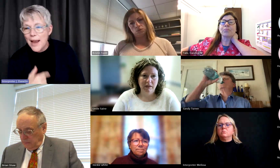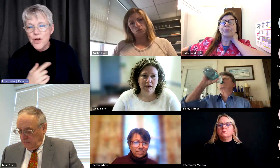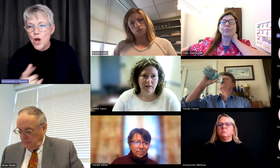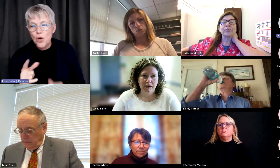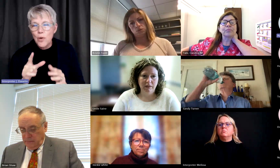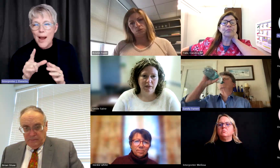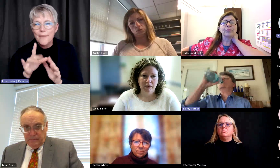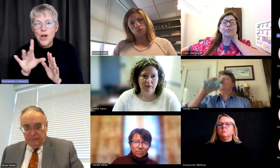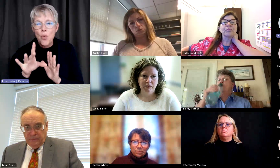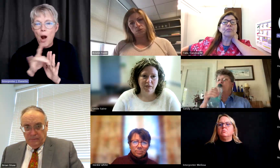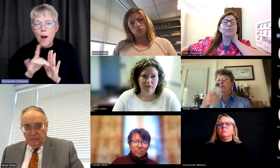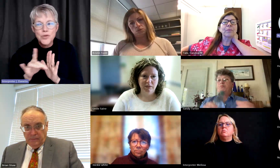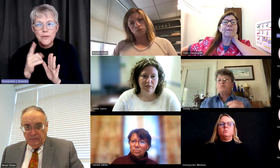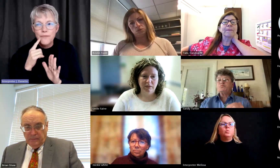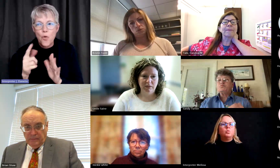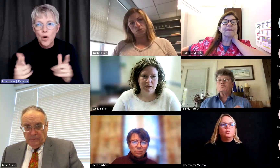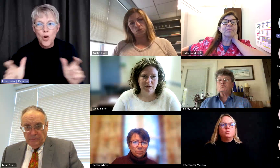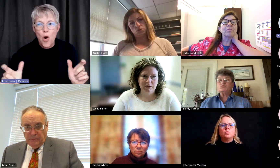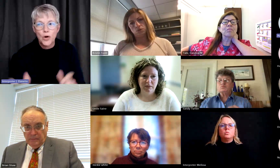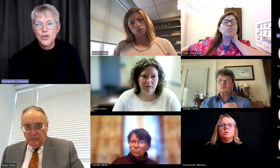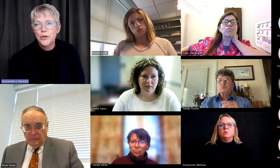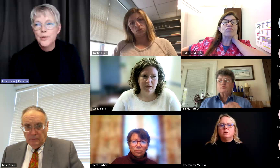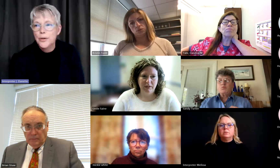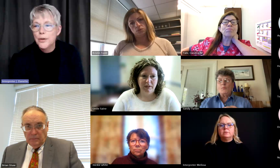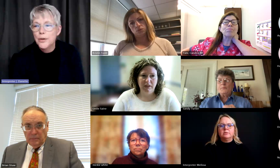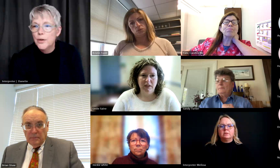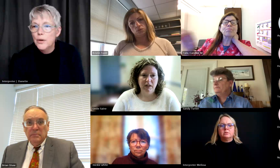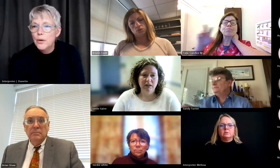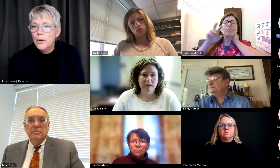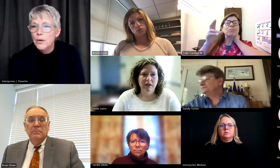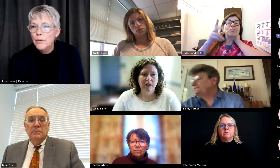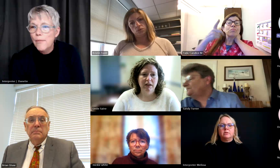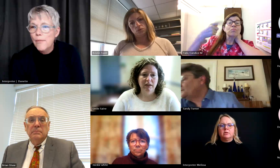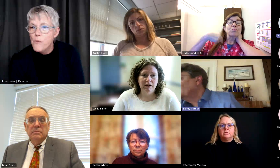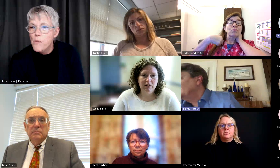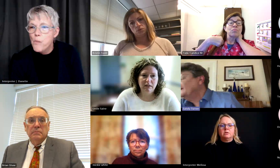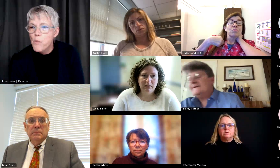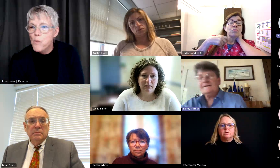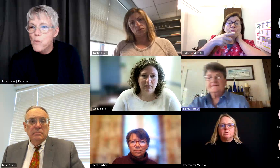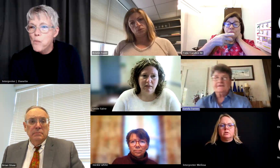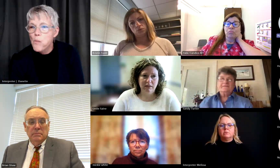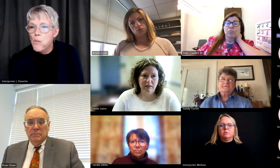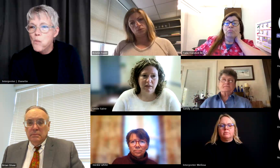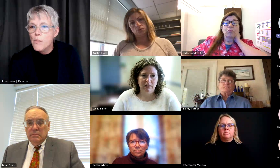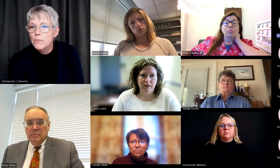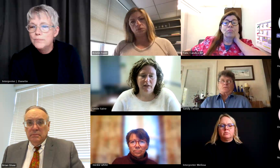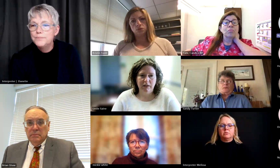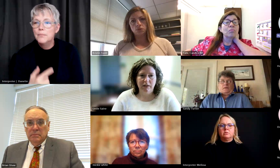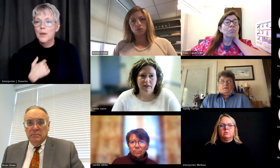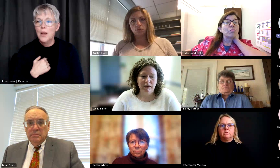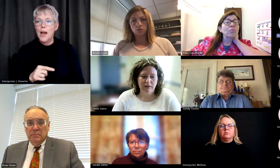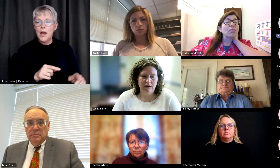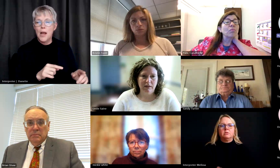I have no option for large. Okay, I do not have an option for large